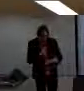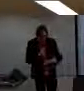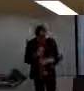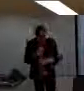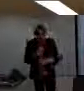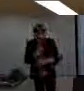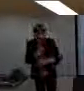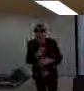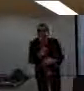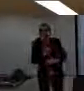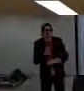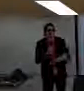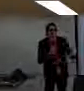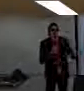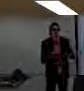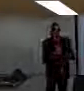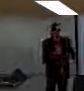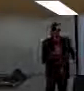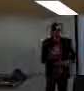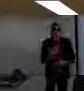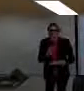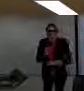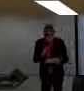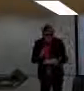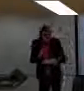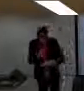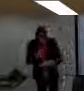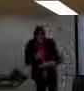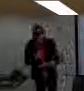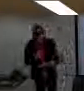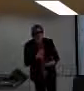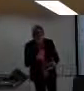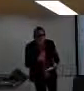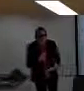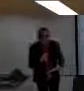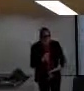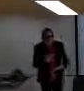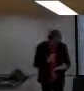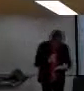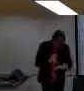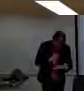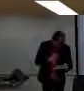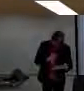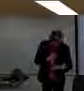are here in person. It's so nice to see so many people in one room. Finally, I would